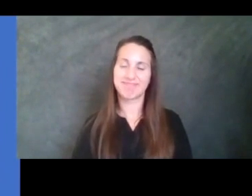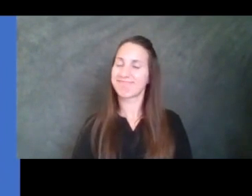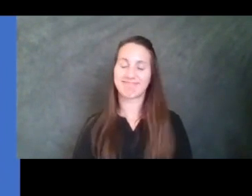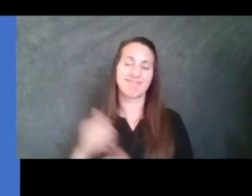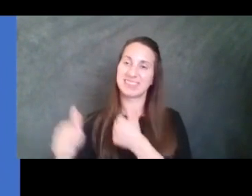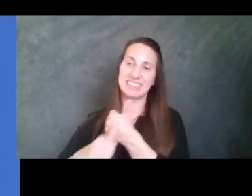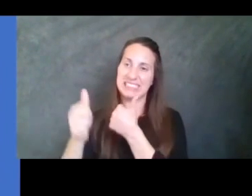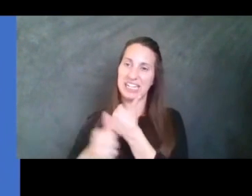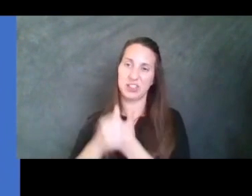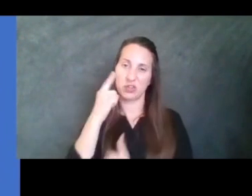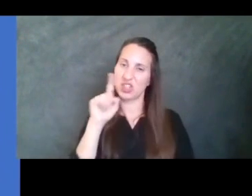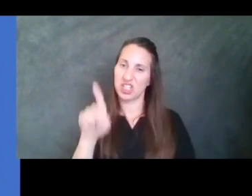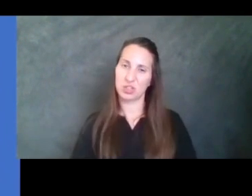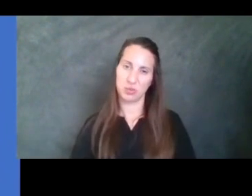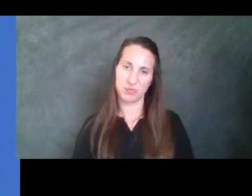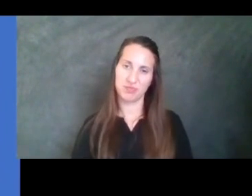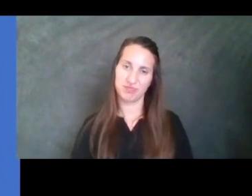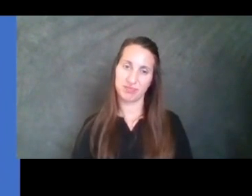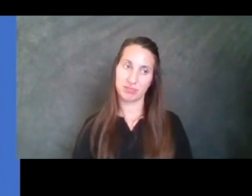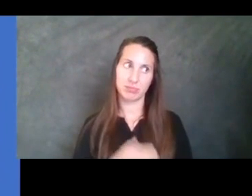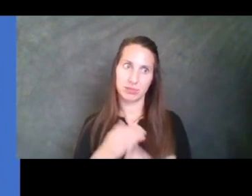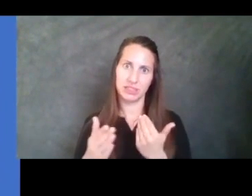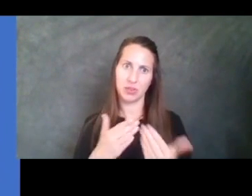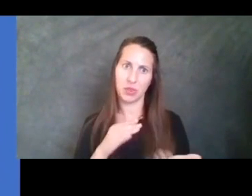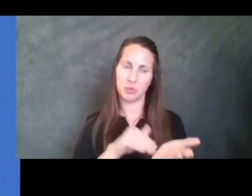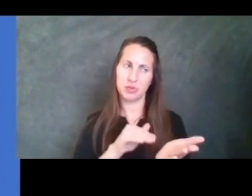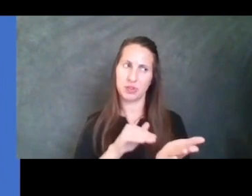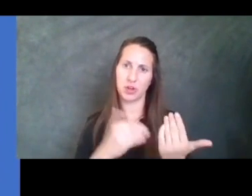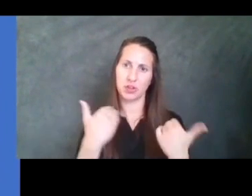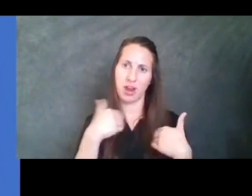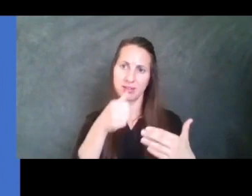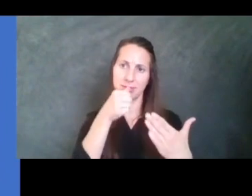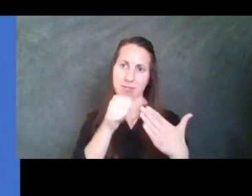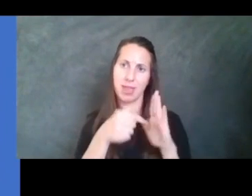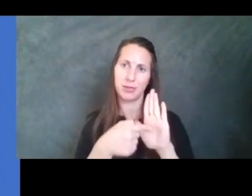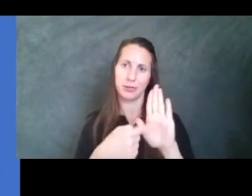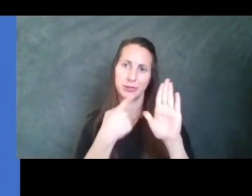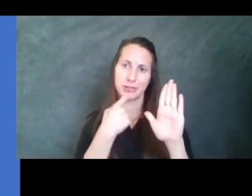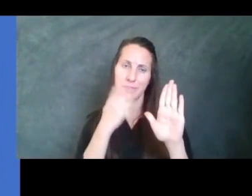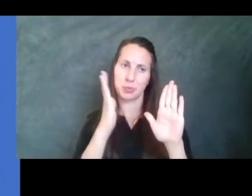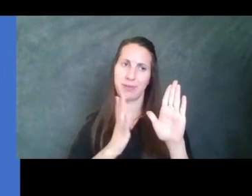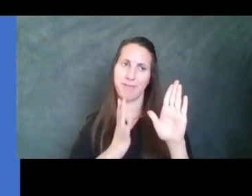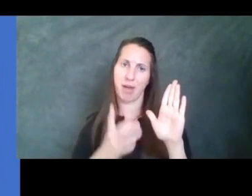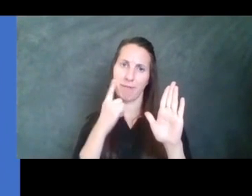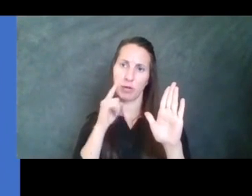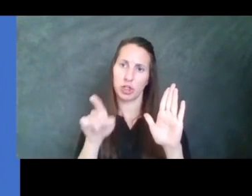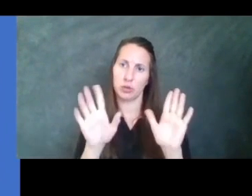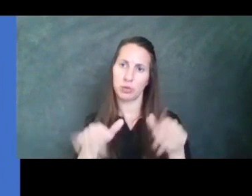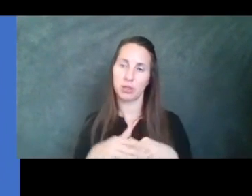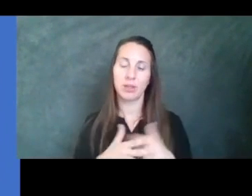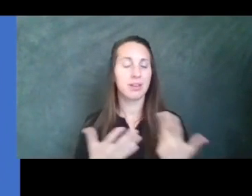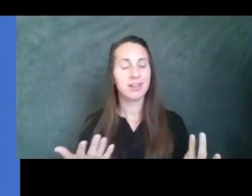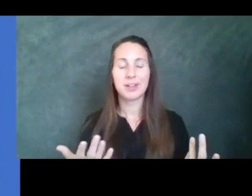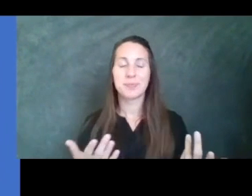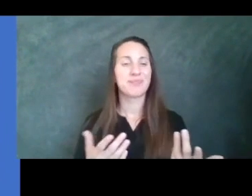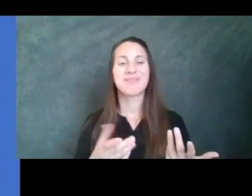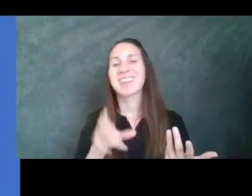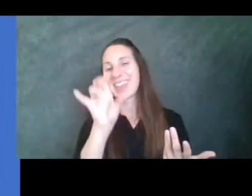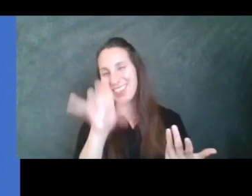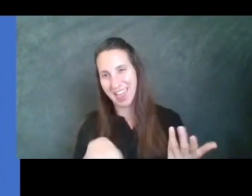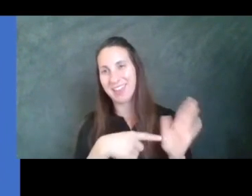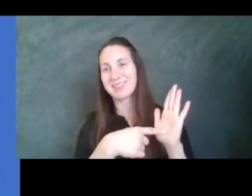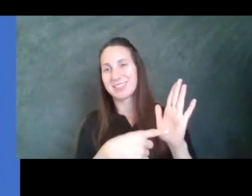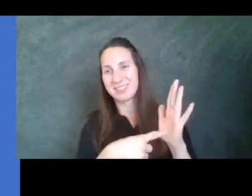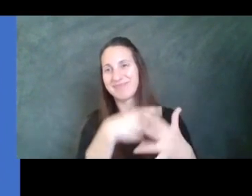dangerous for you, even though the doctor has a letter that says it's going to be fine for you. So these are all things that you